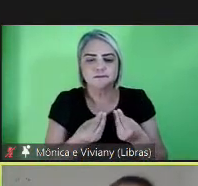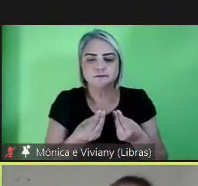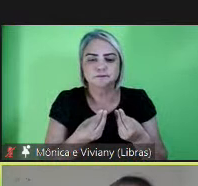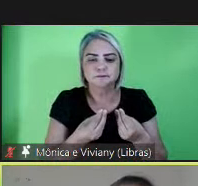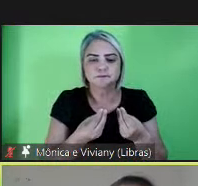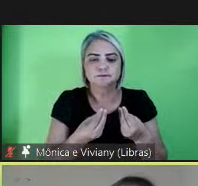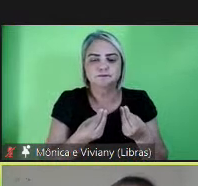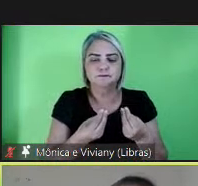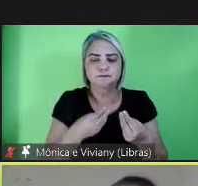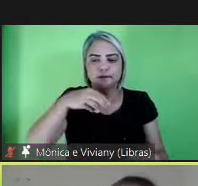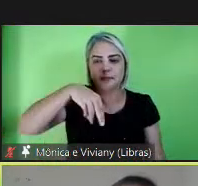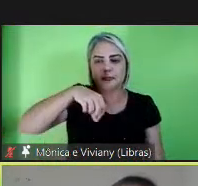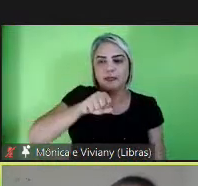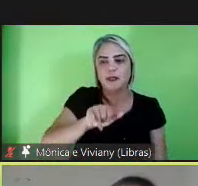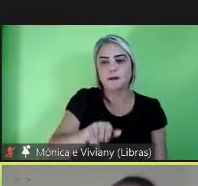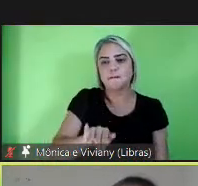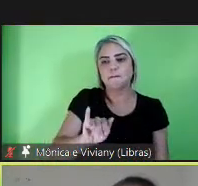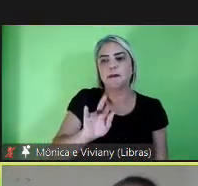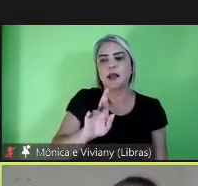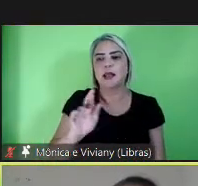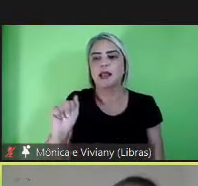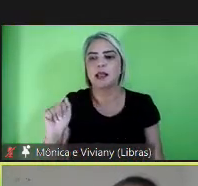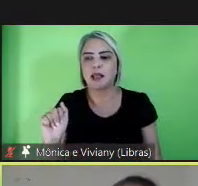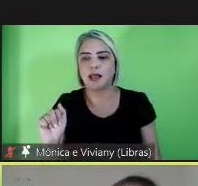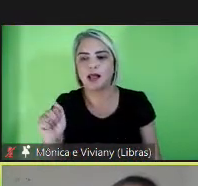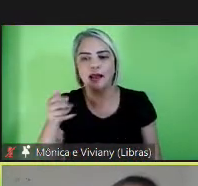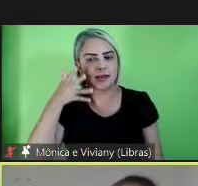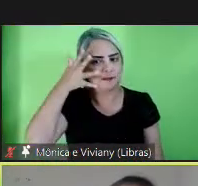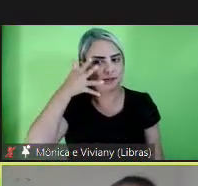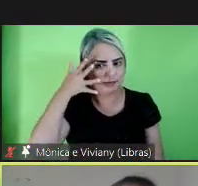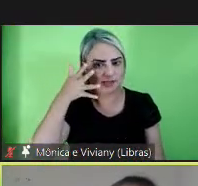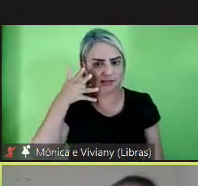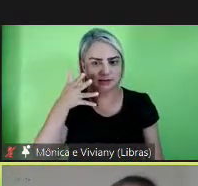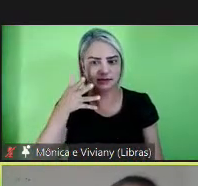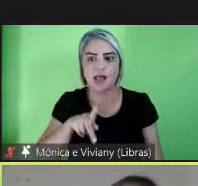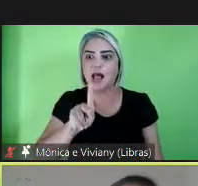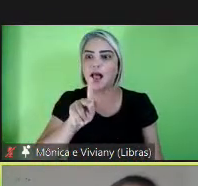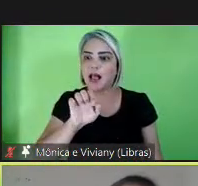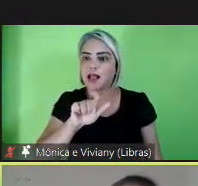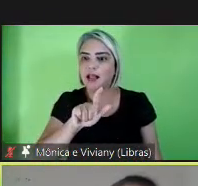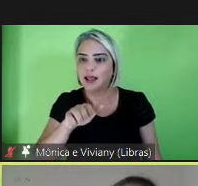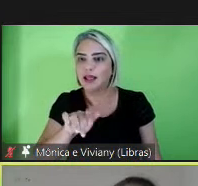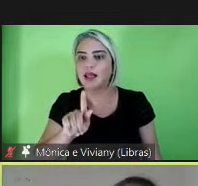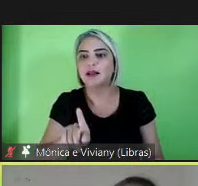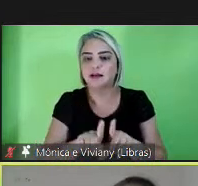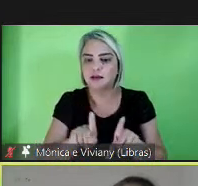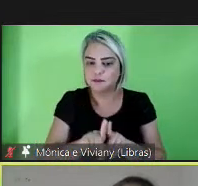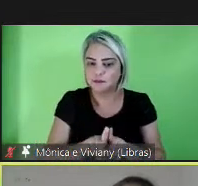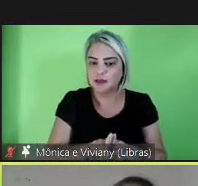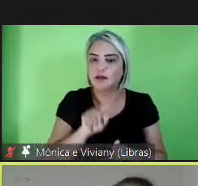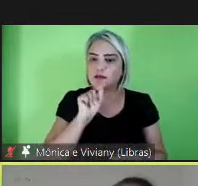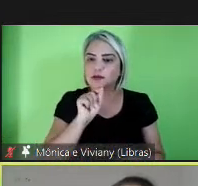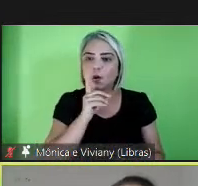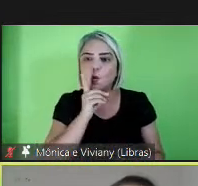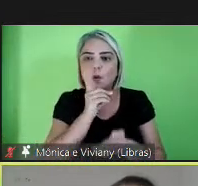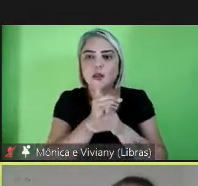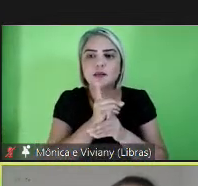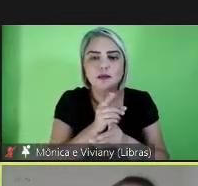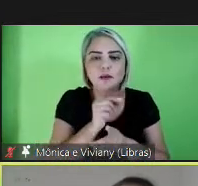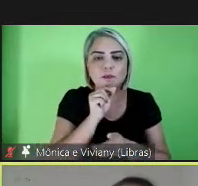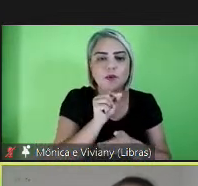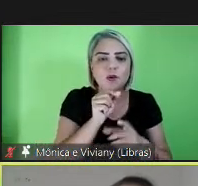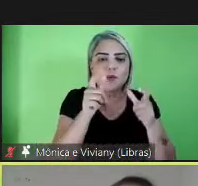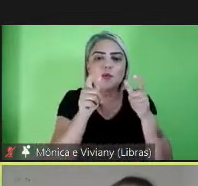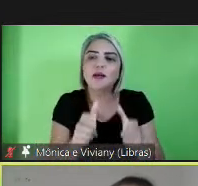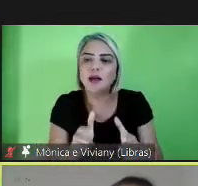bit of what Mayara said in the beginning. Kelly also said about it, that for you